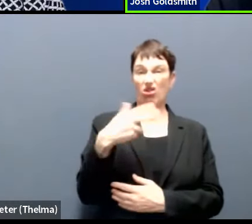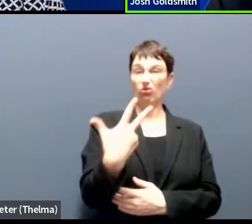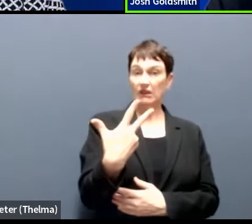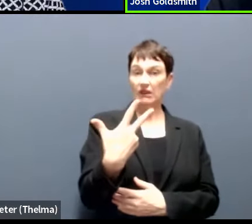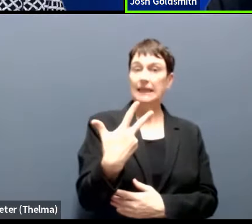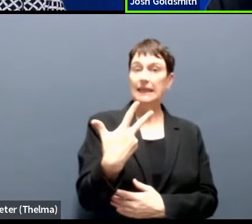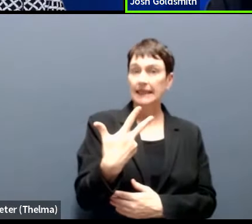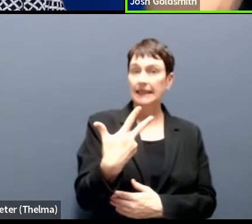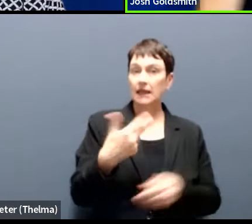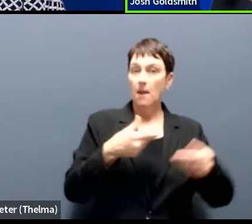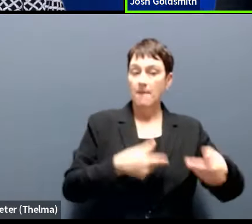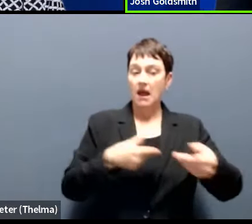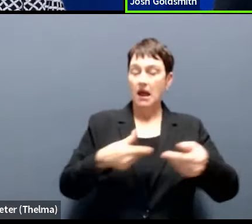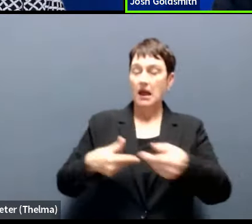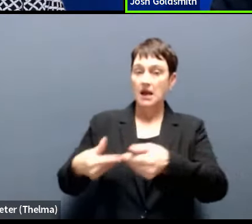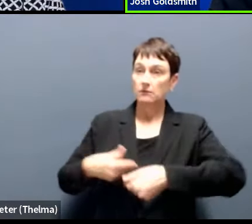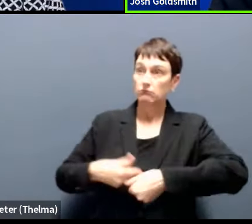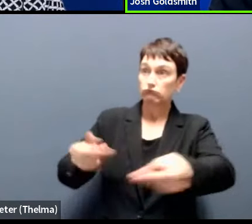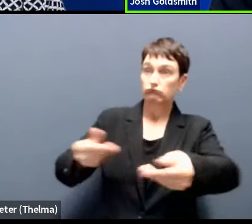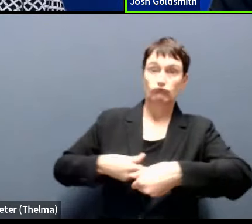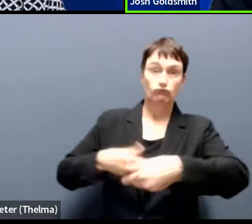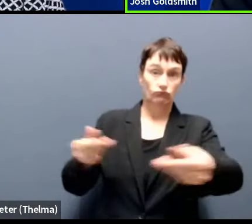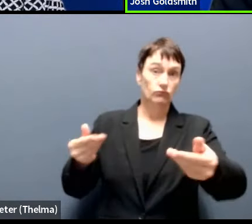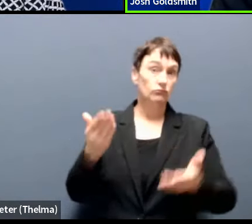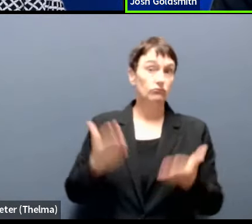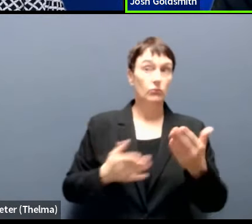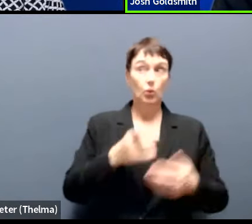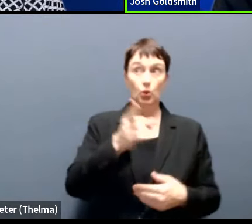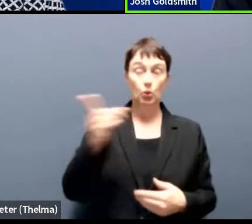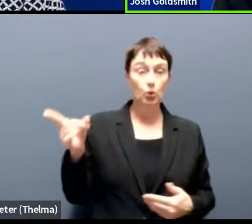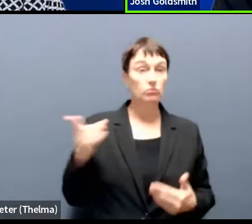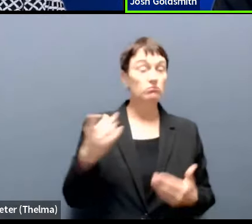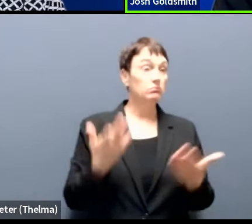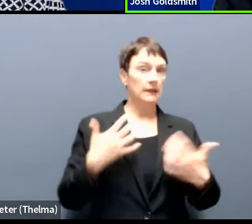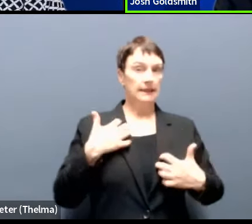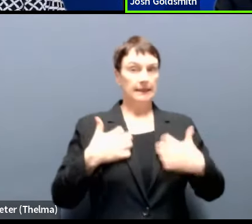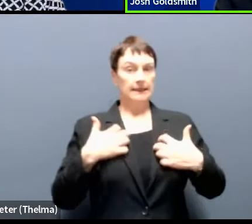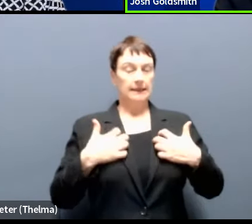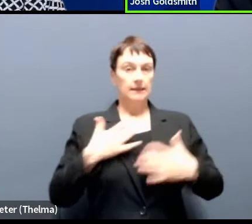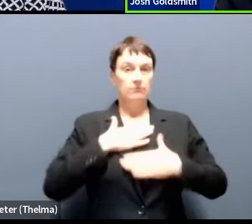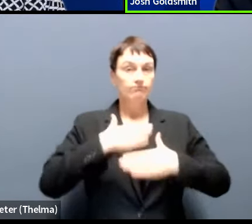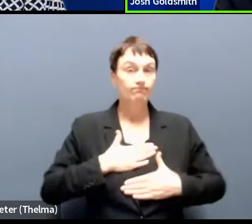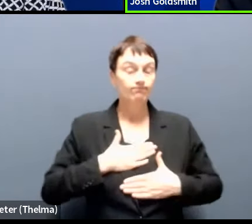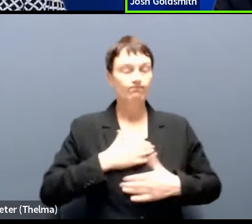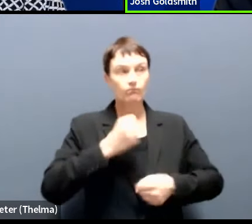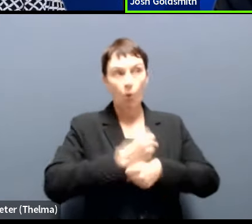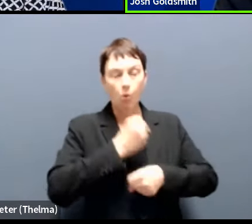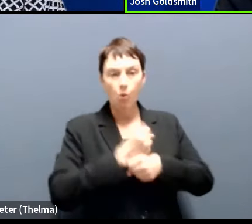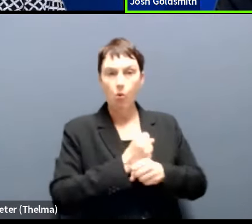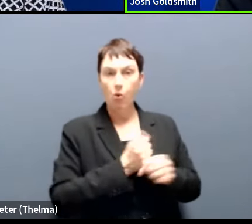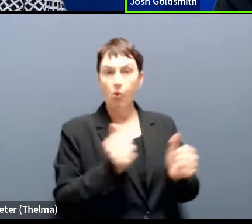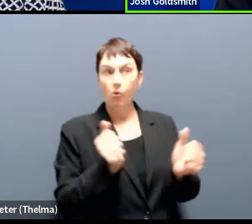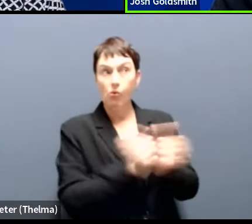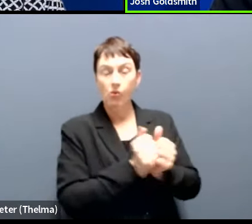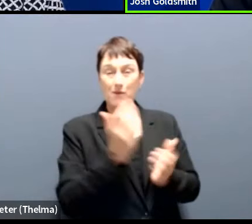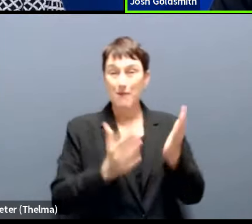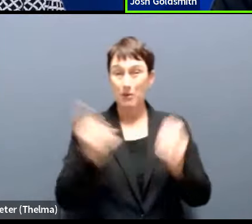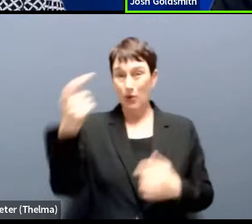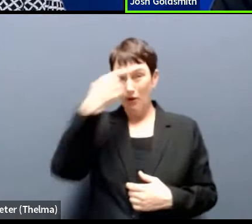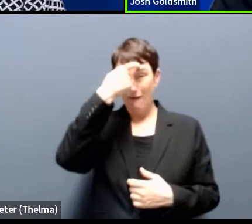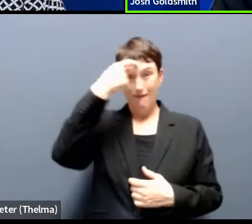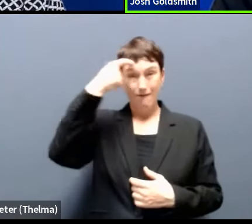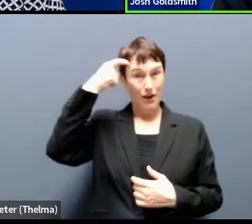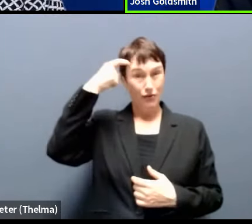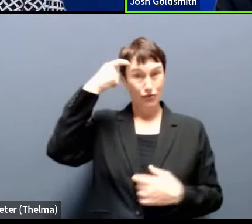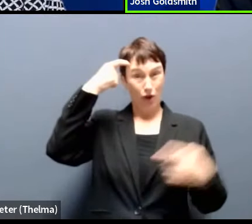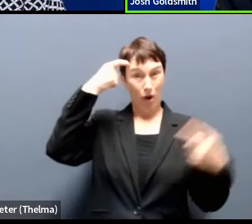who is interested has a chance at working with her if you're suffering from vicarious trauma. So the link